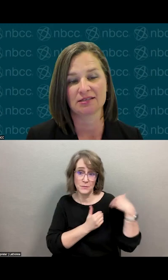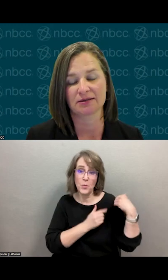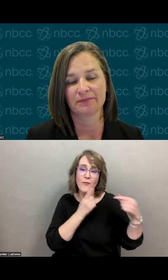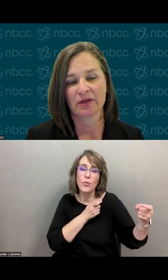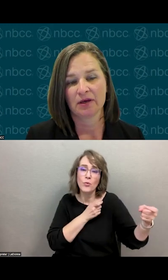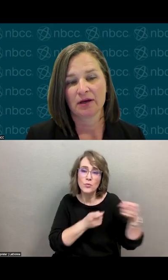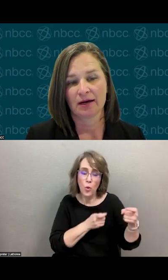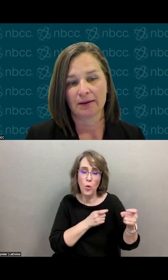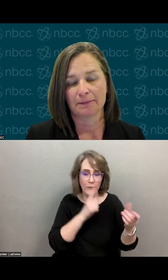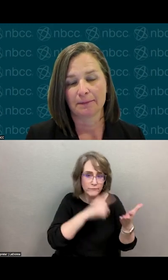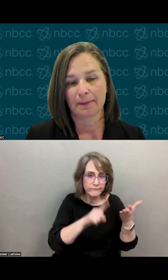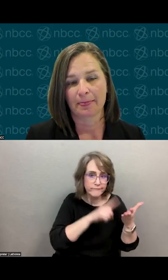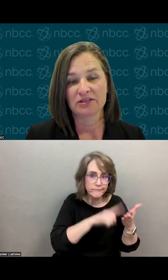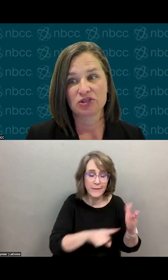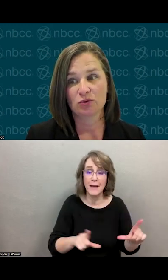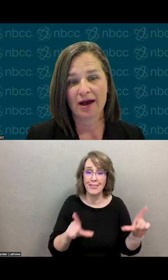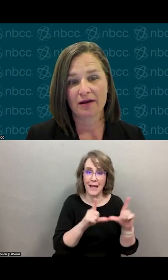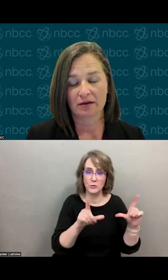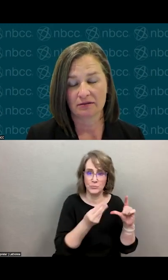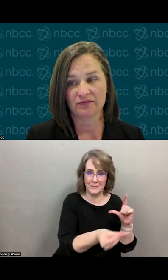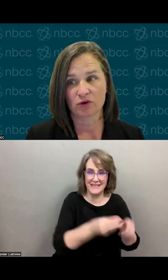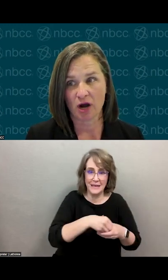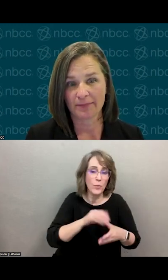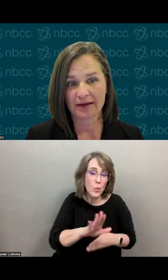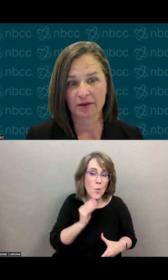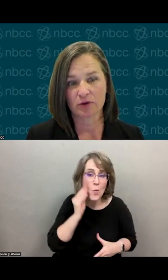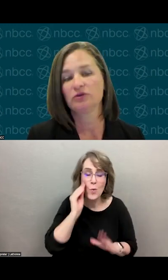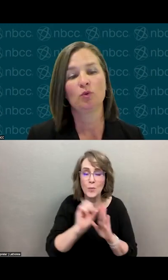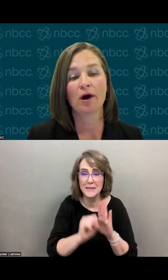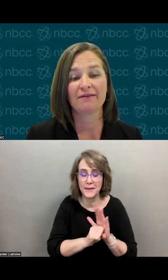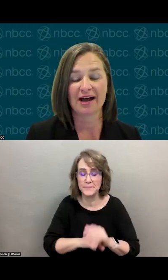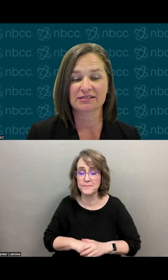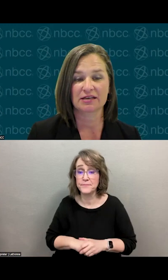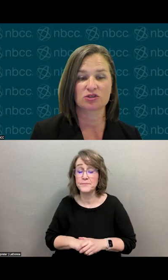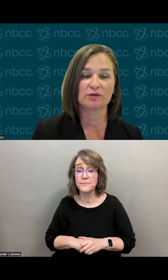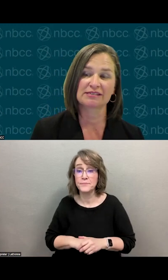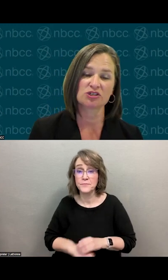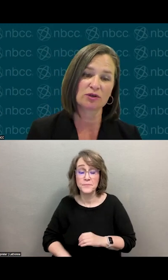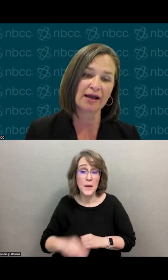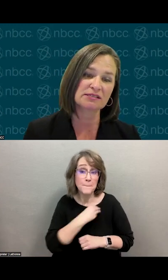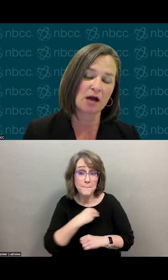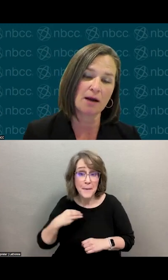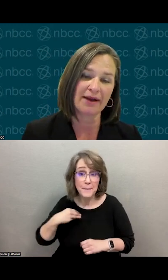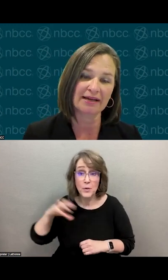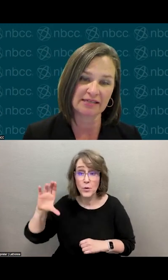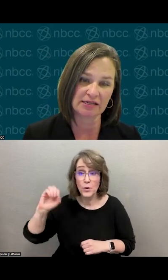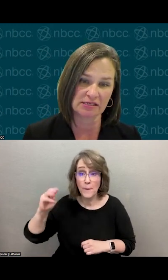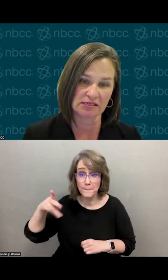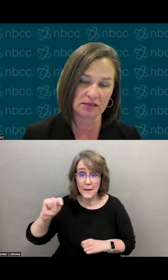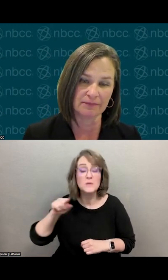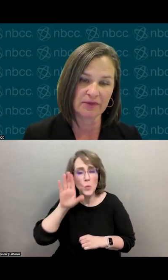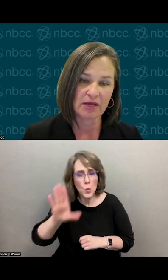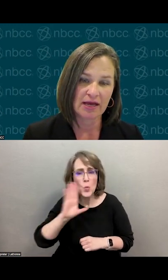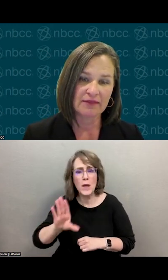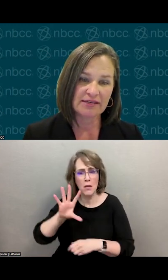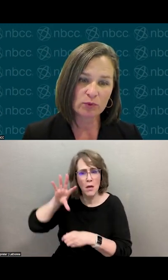state. They do have, if you're a compact member, you will have access to a centralized compact data